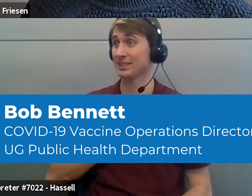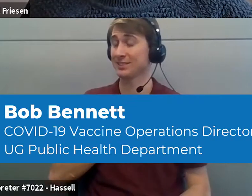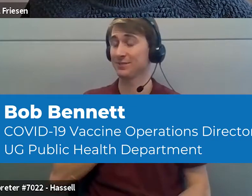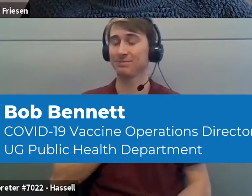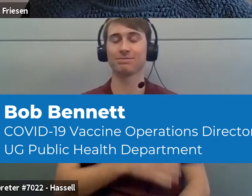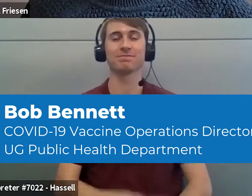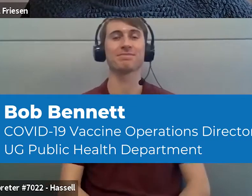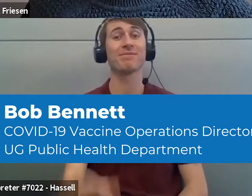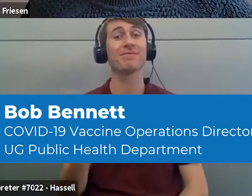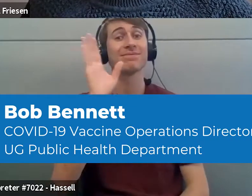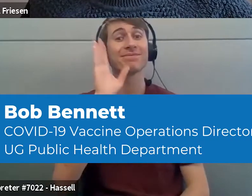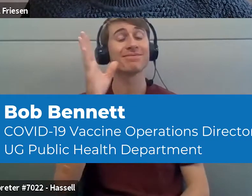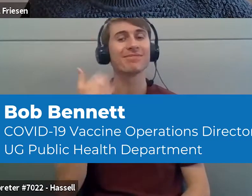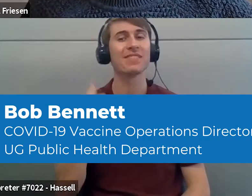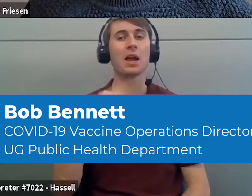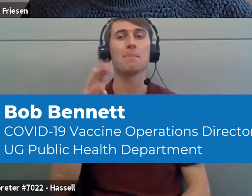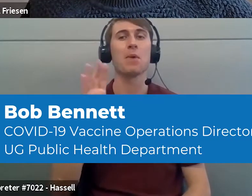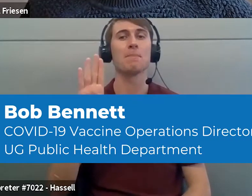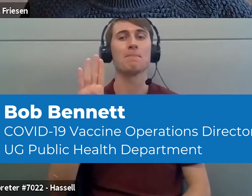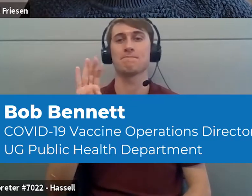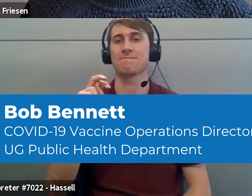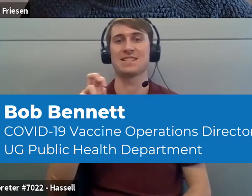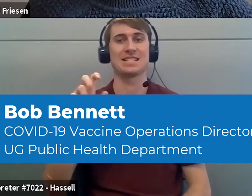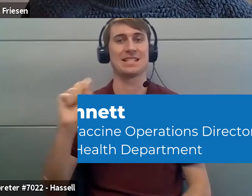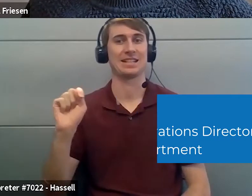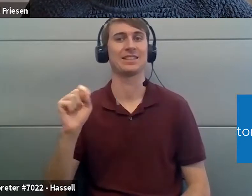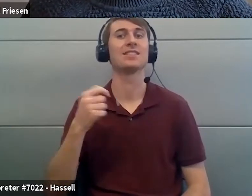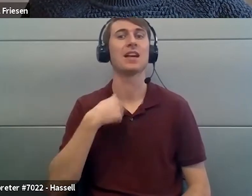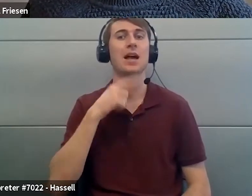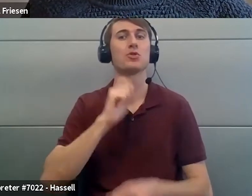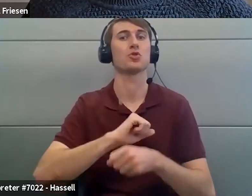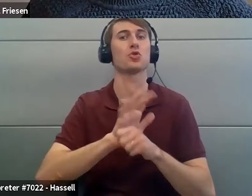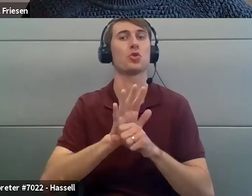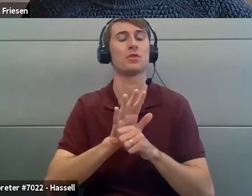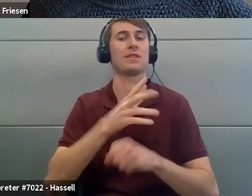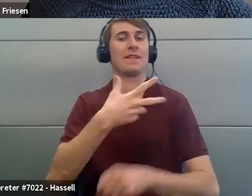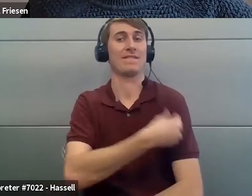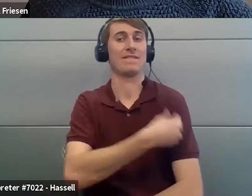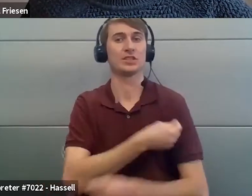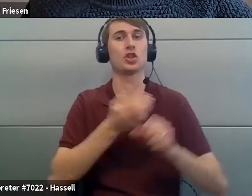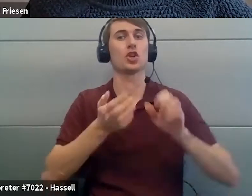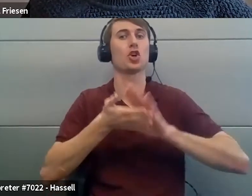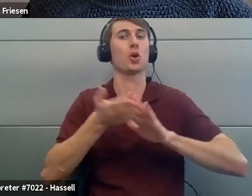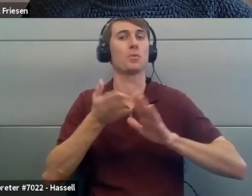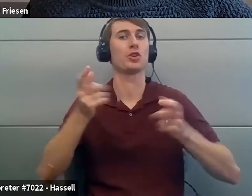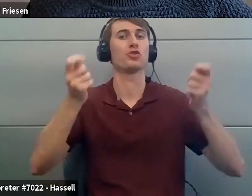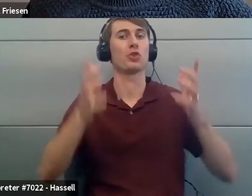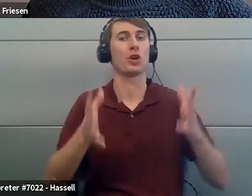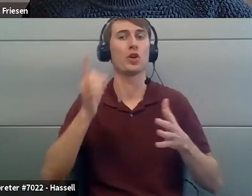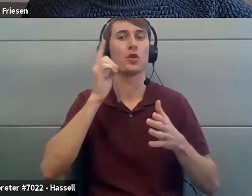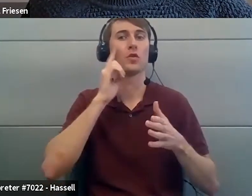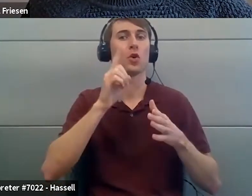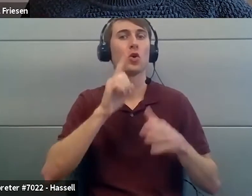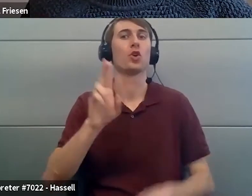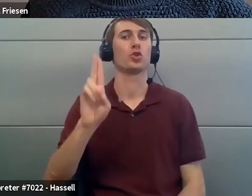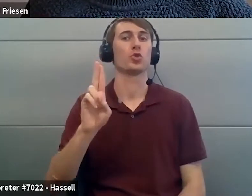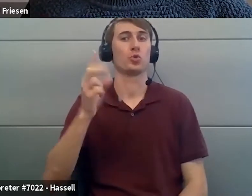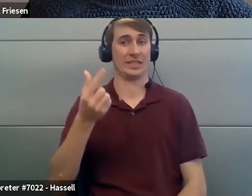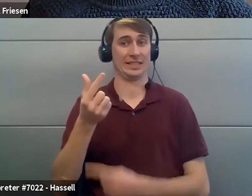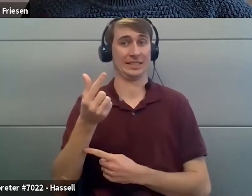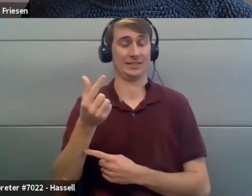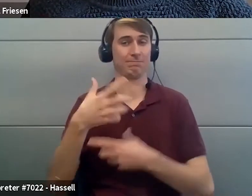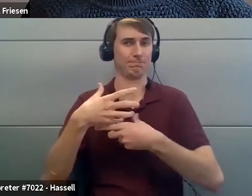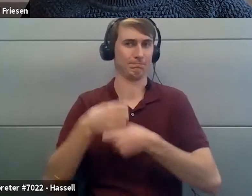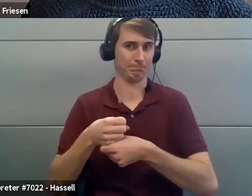Bennett. I am the COVID-19 Vaccine Operations Director for Unified Government, and really happy to be here